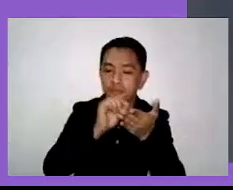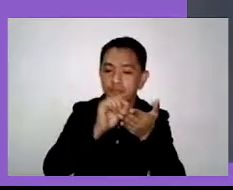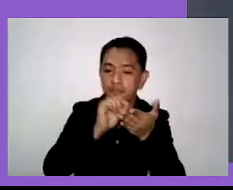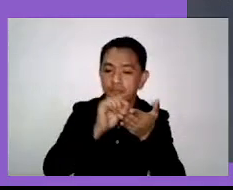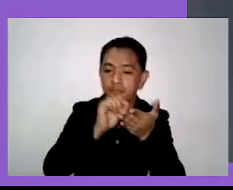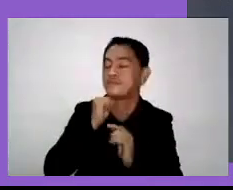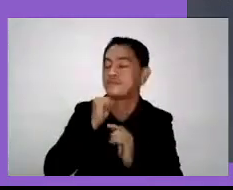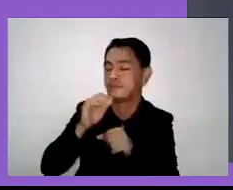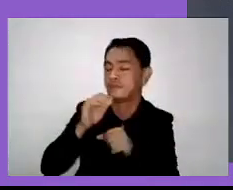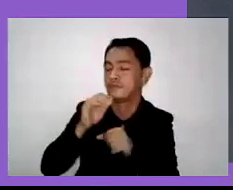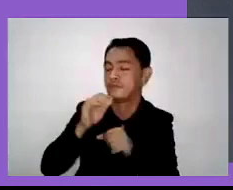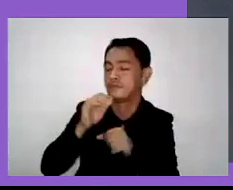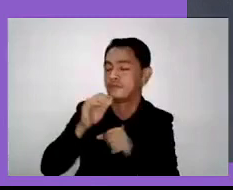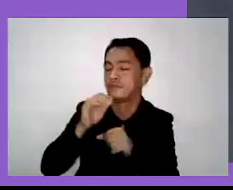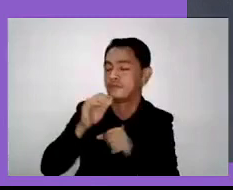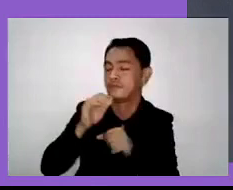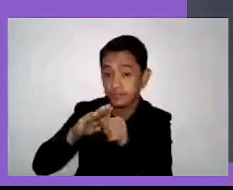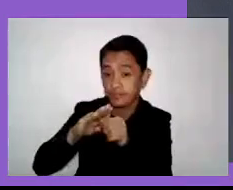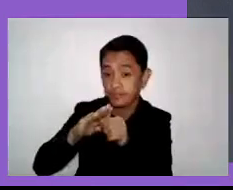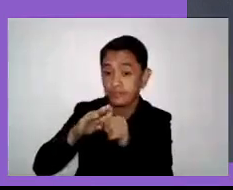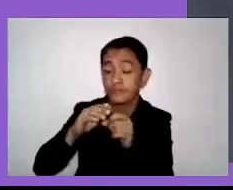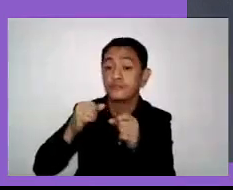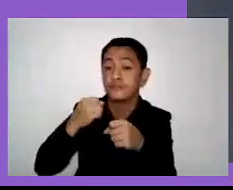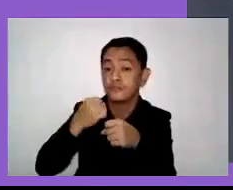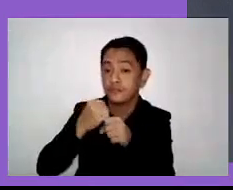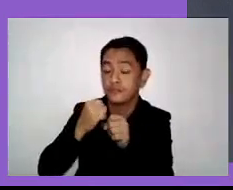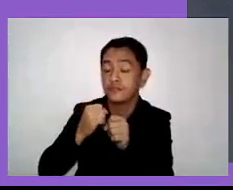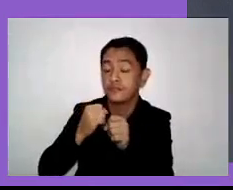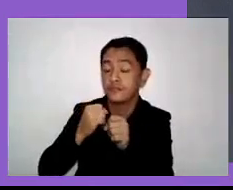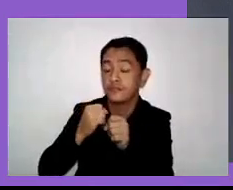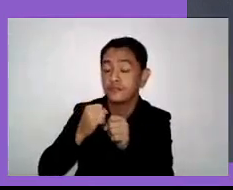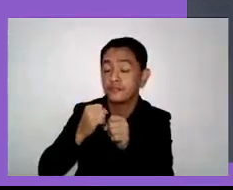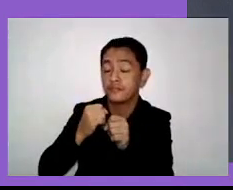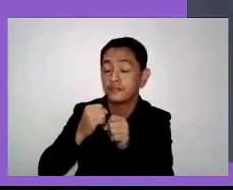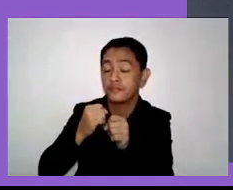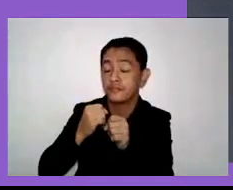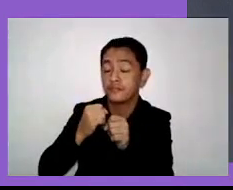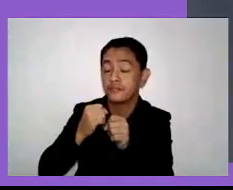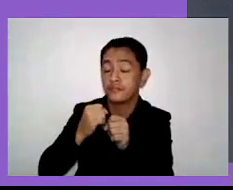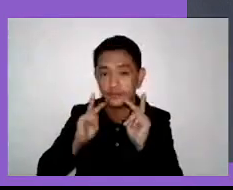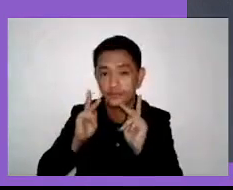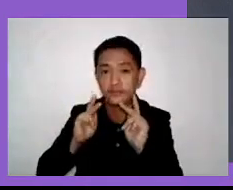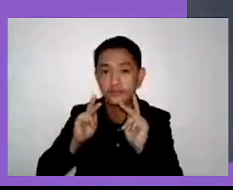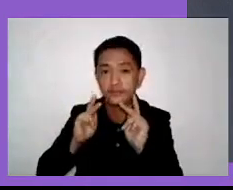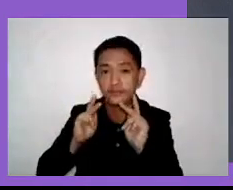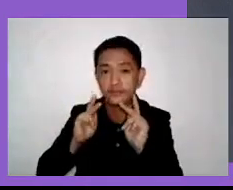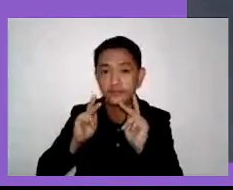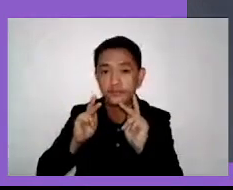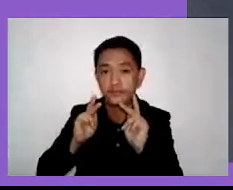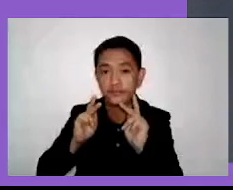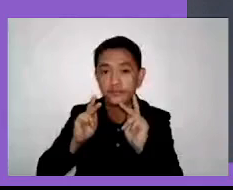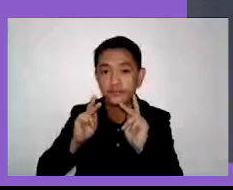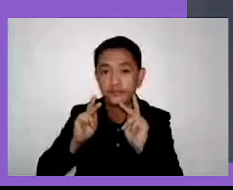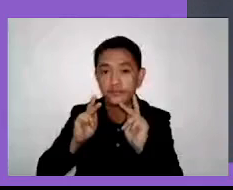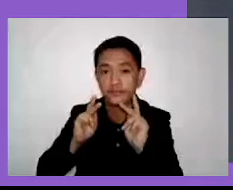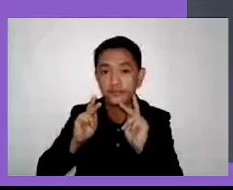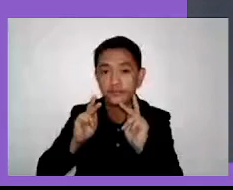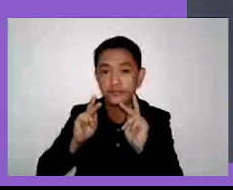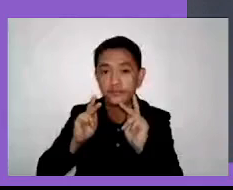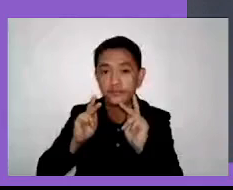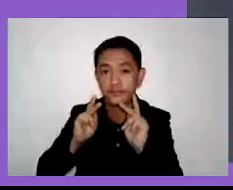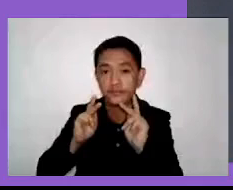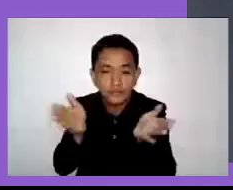develop leaders among our youth today, or people that they call now as influencers, who can motivate others to take action